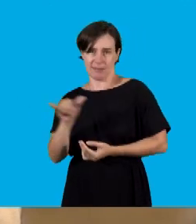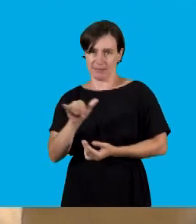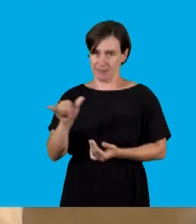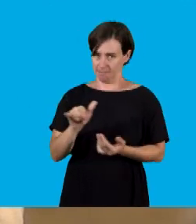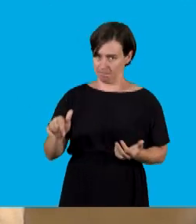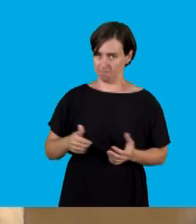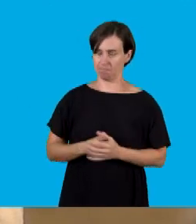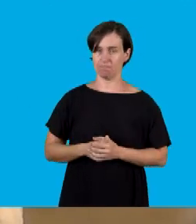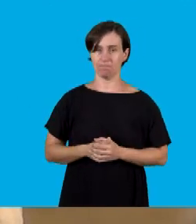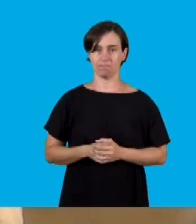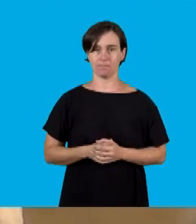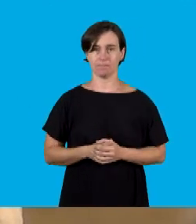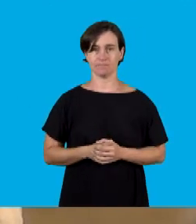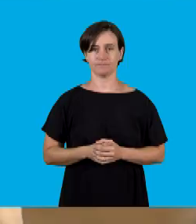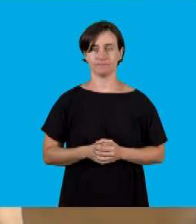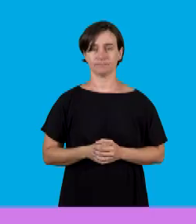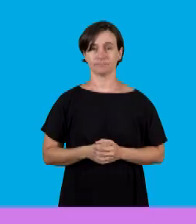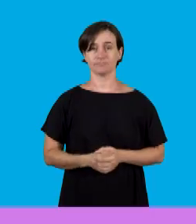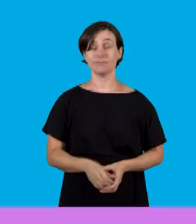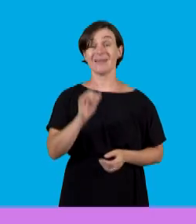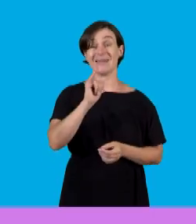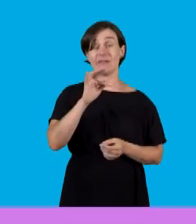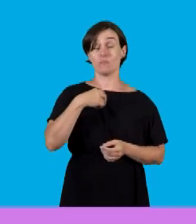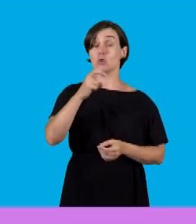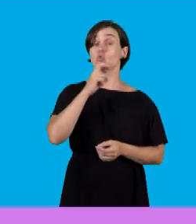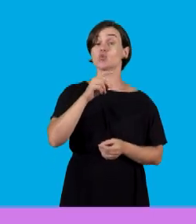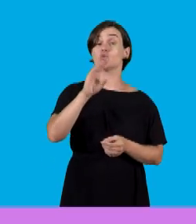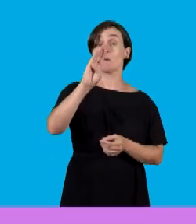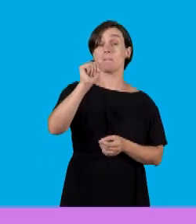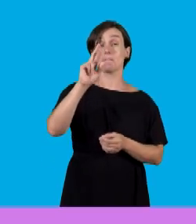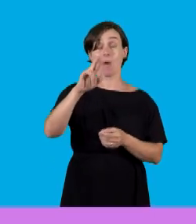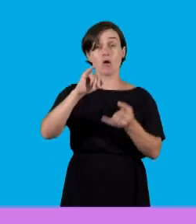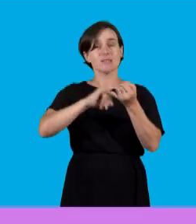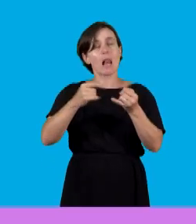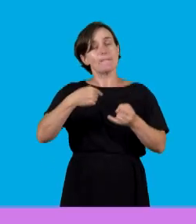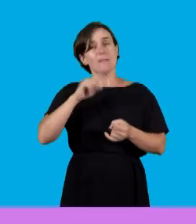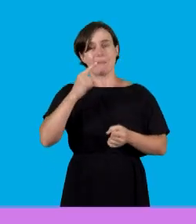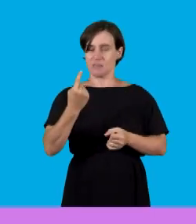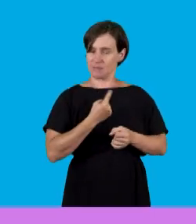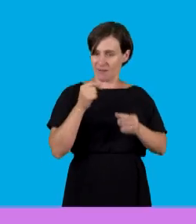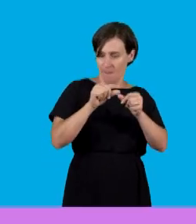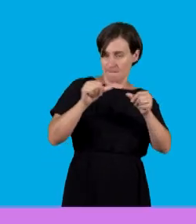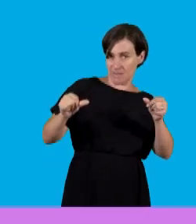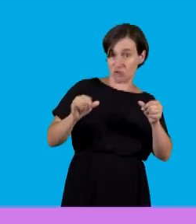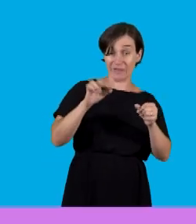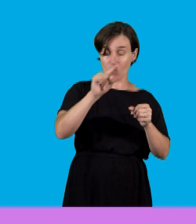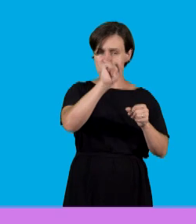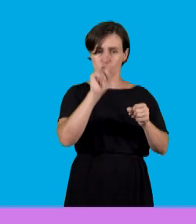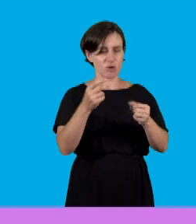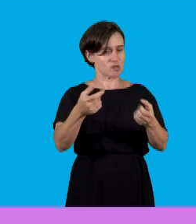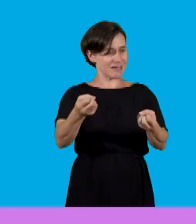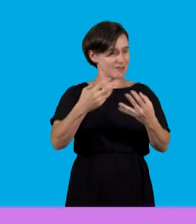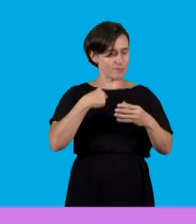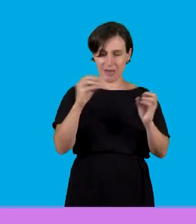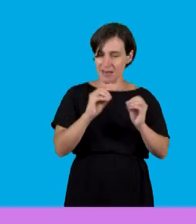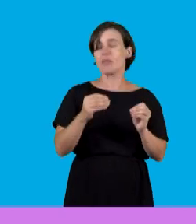length. Then when working with a bar scale, you need to measure the bar length. If you're not given it, then you definitely